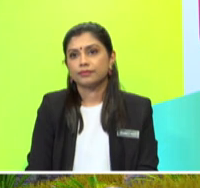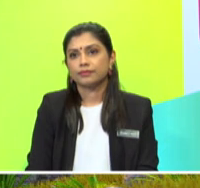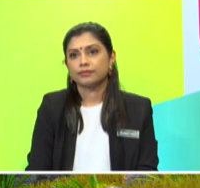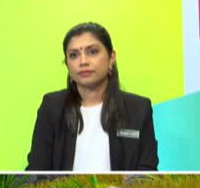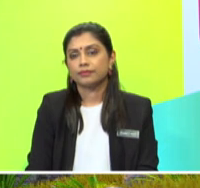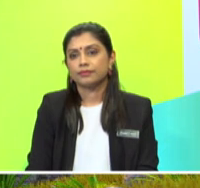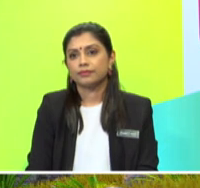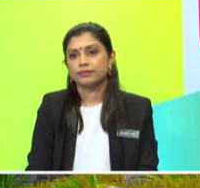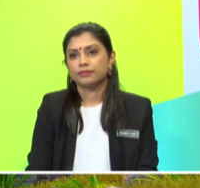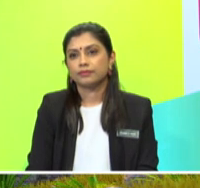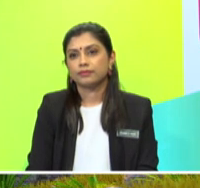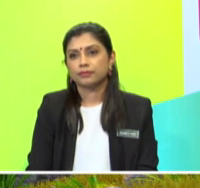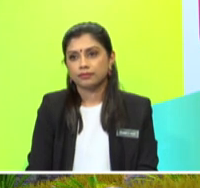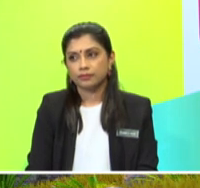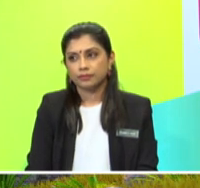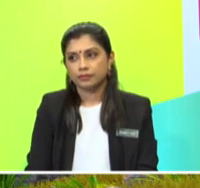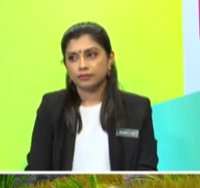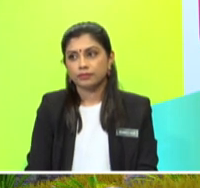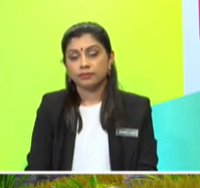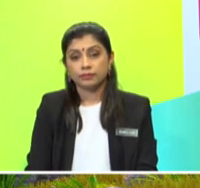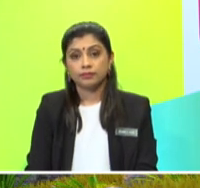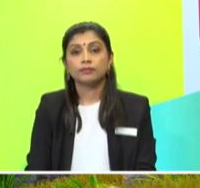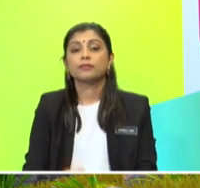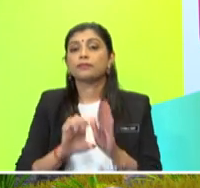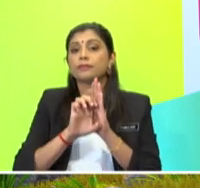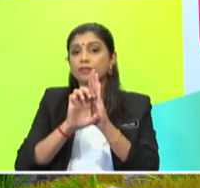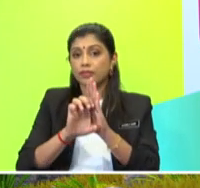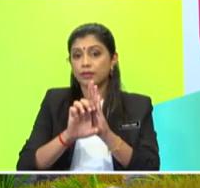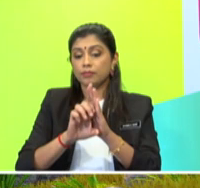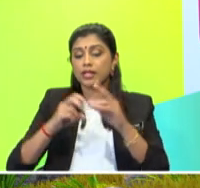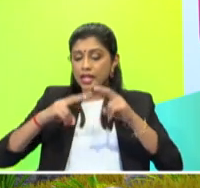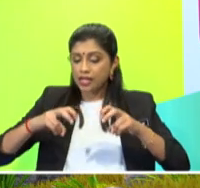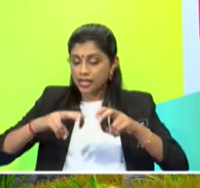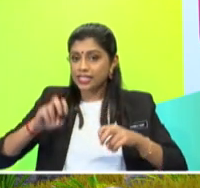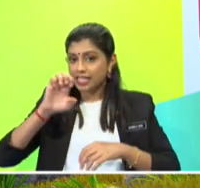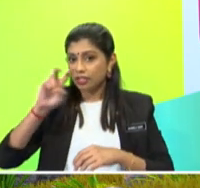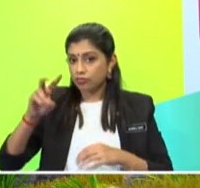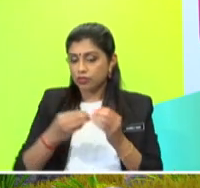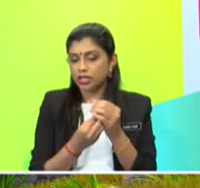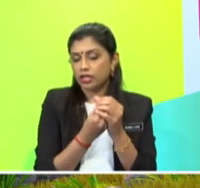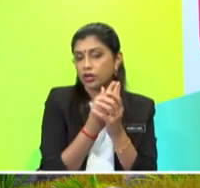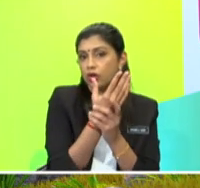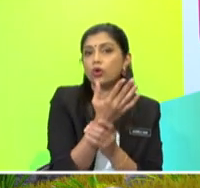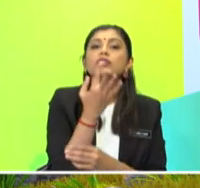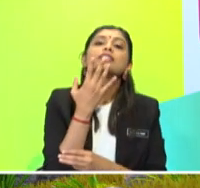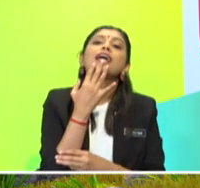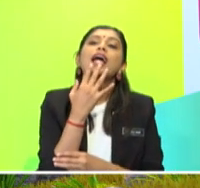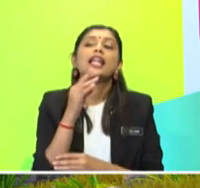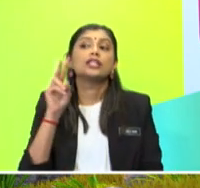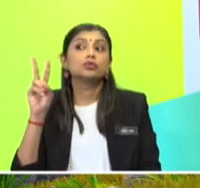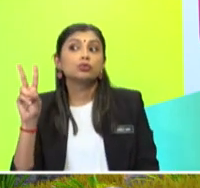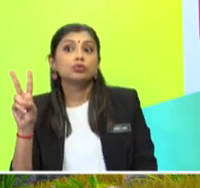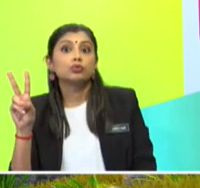Well, madam, mm-hmm. example analysis E2, gross color 2. Good. E2, gross color 2. I like